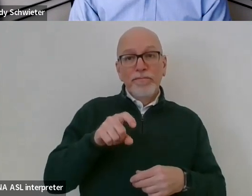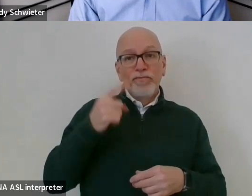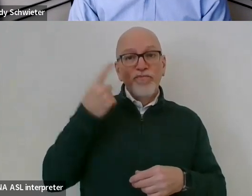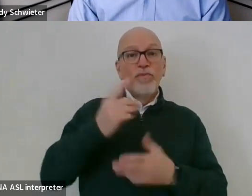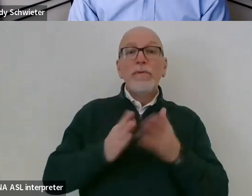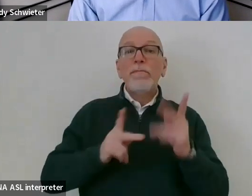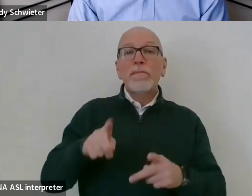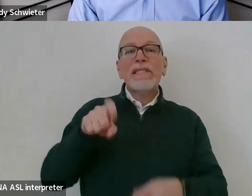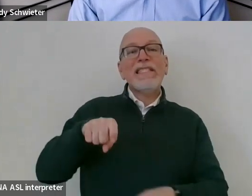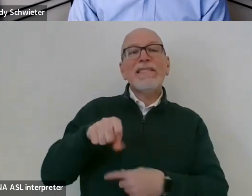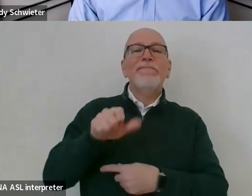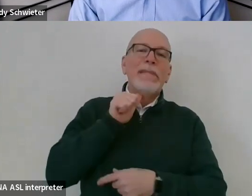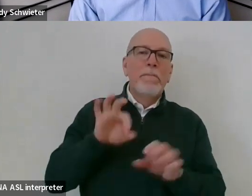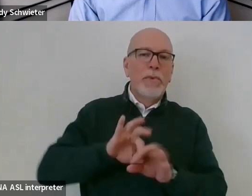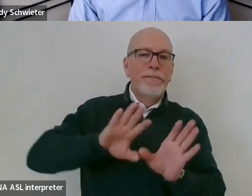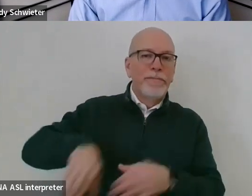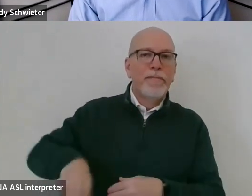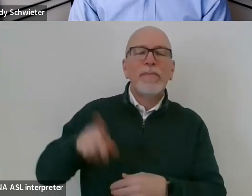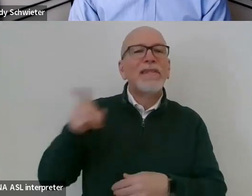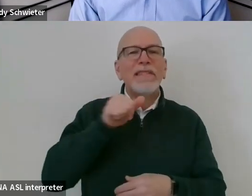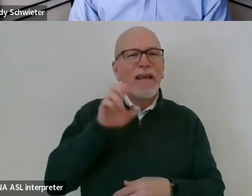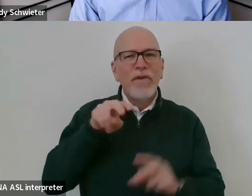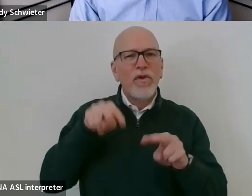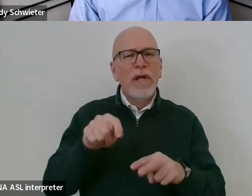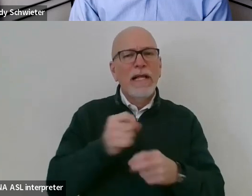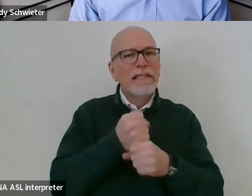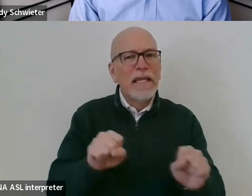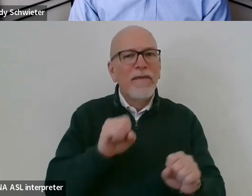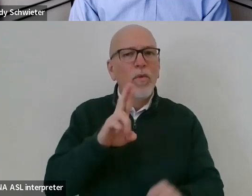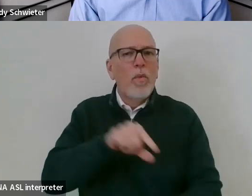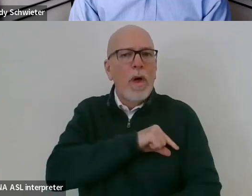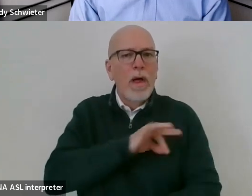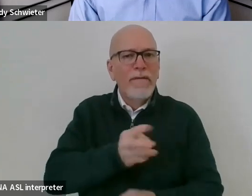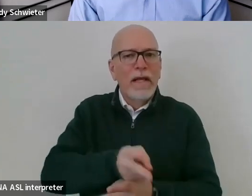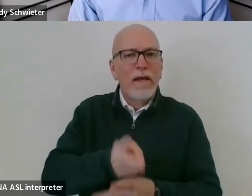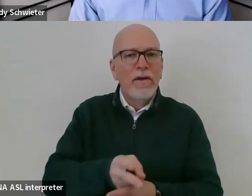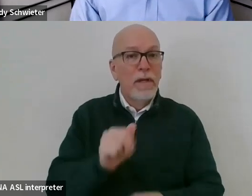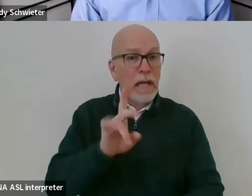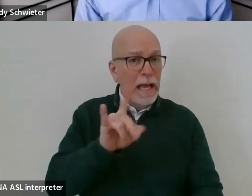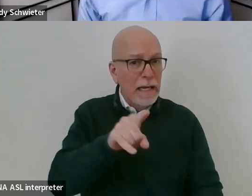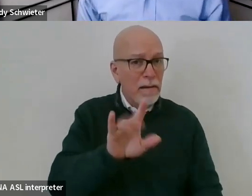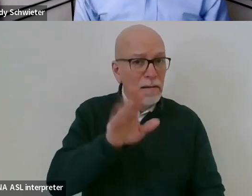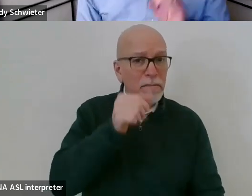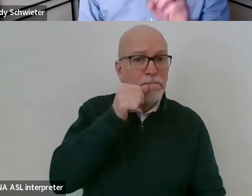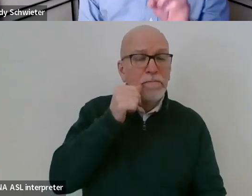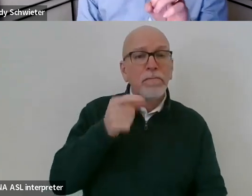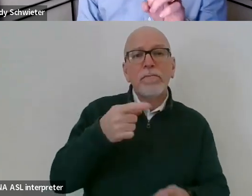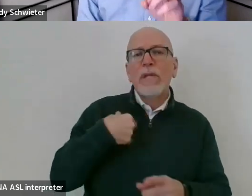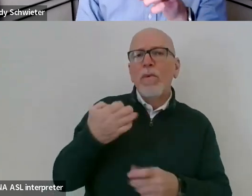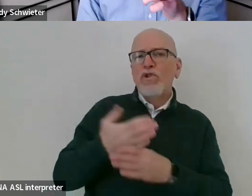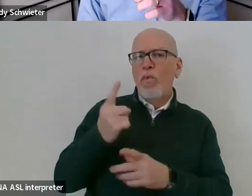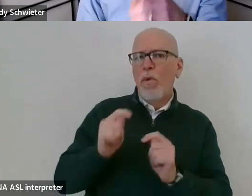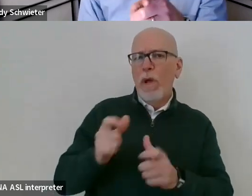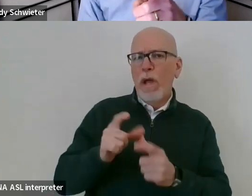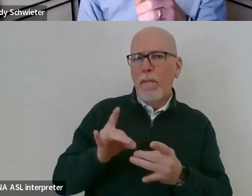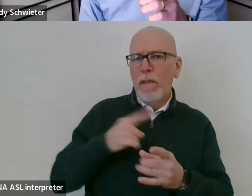people, imperative, and they're not even looking at safety or quality care. Andy? I just wanted to share one quick comment,